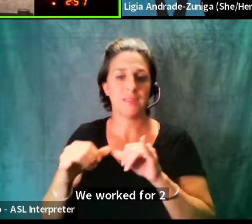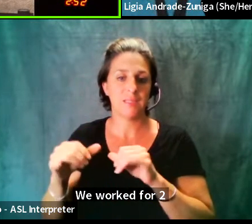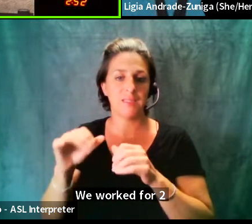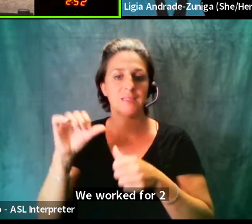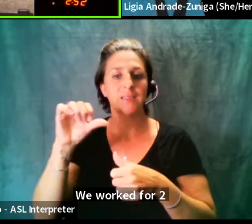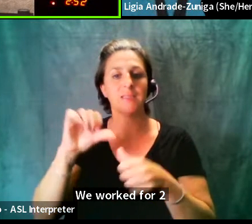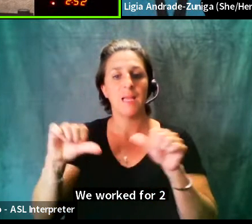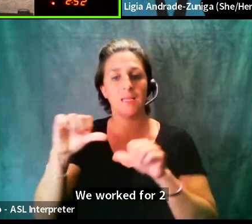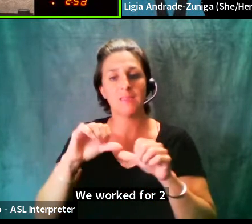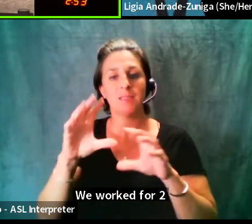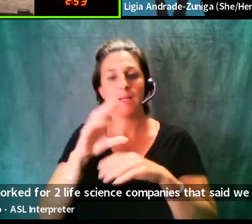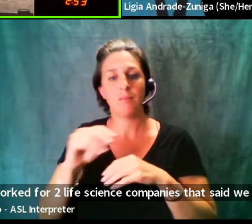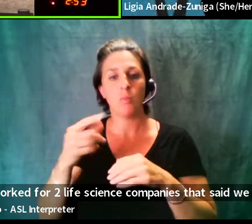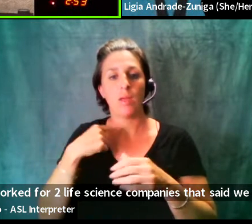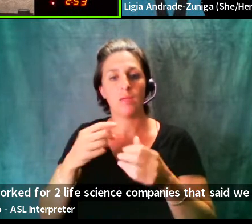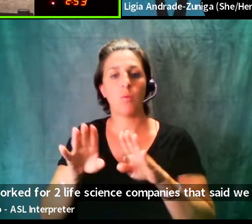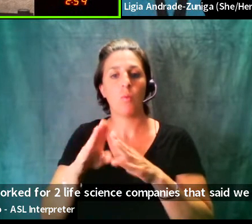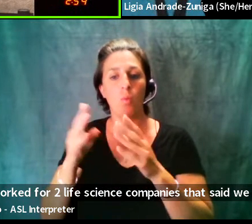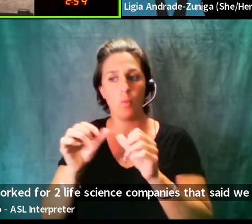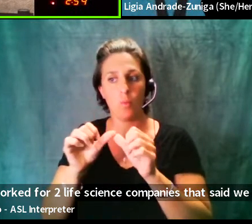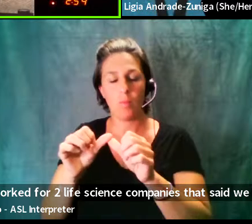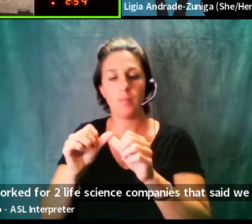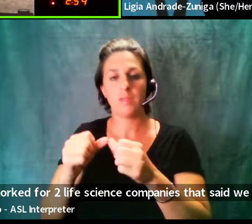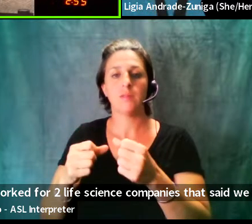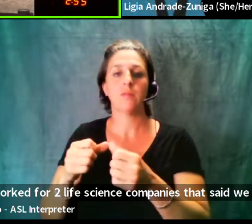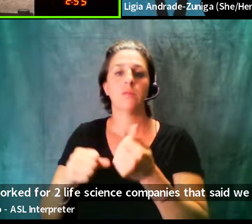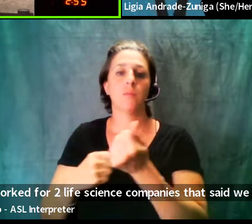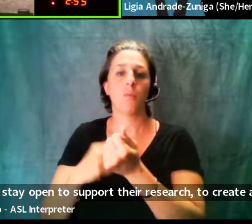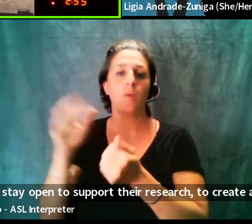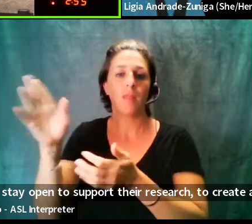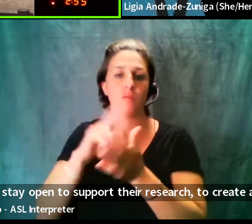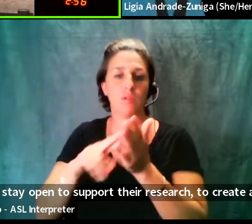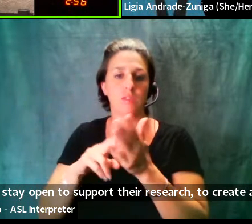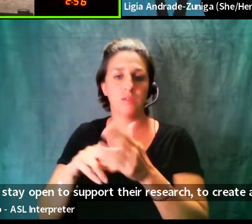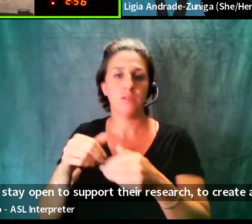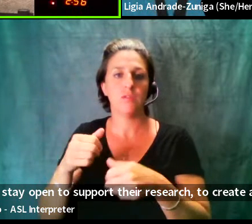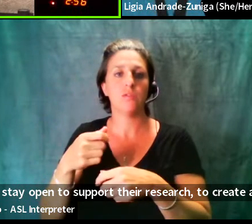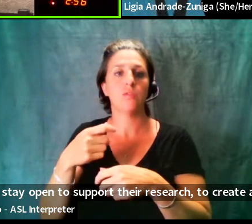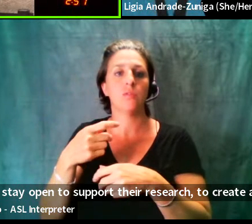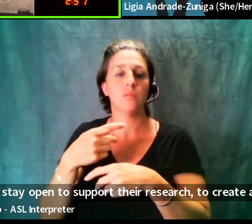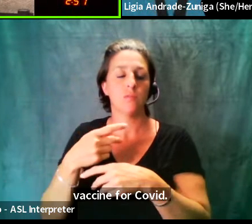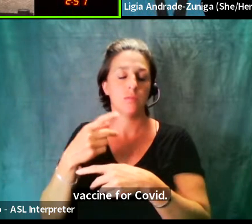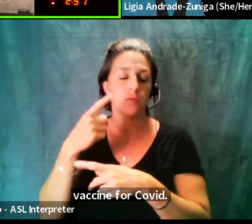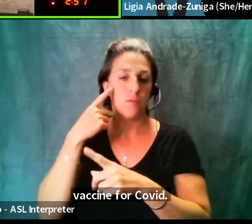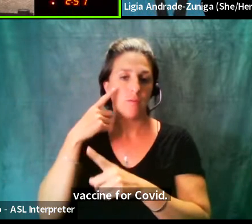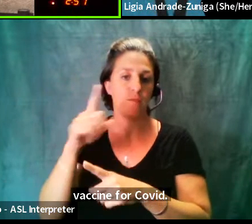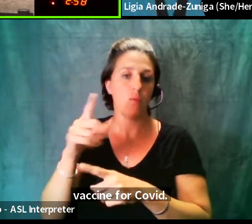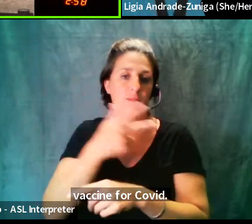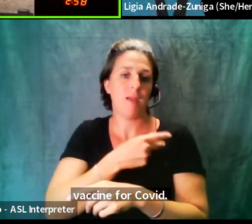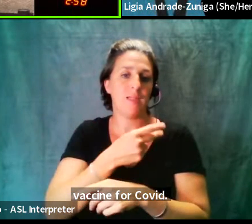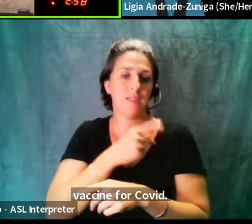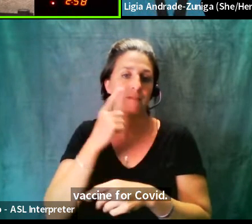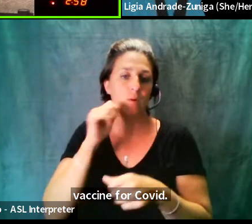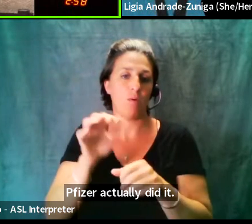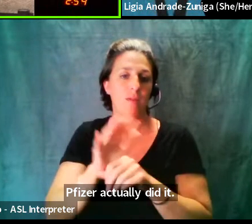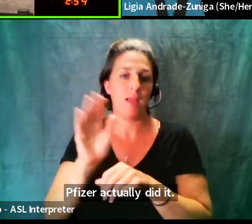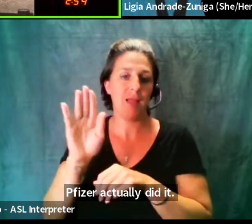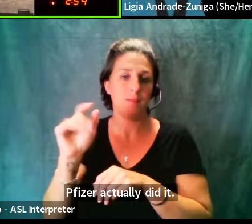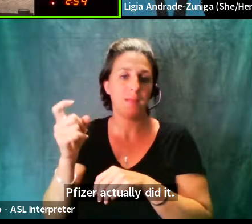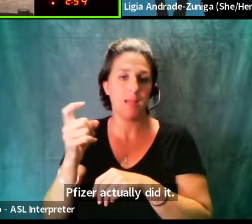their research to create a vaccine for COVID. Pfizer actually did it. ABX has,